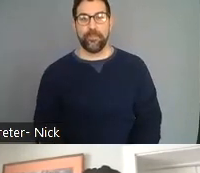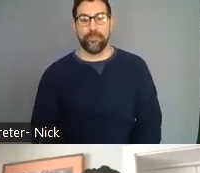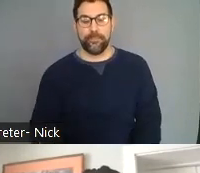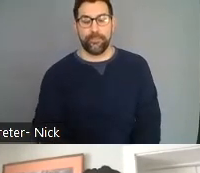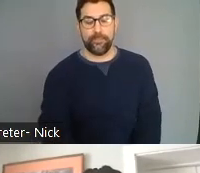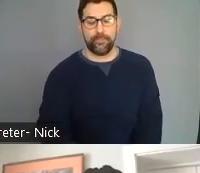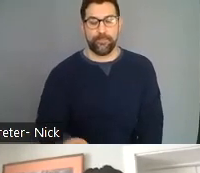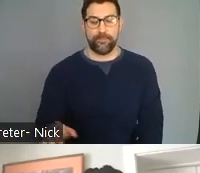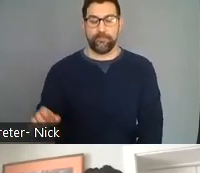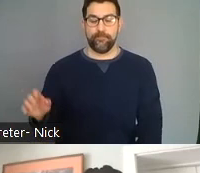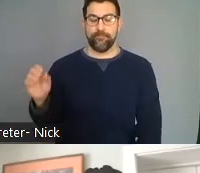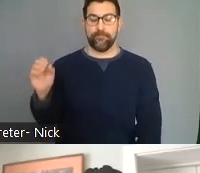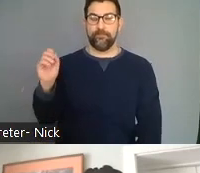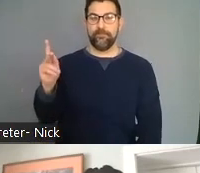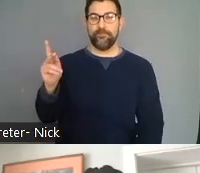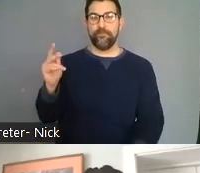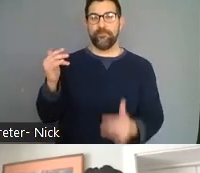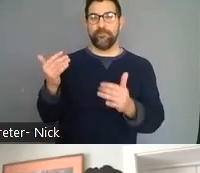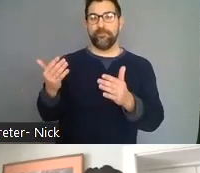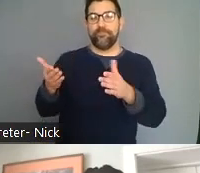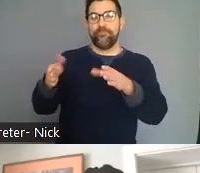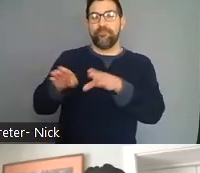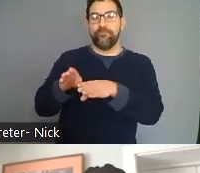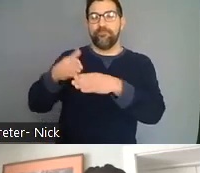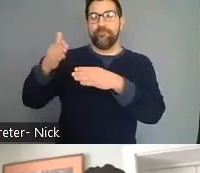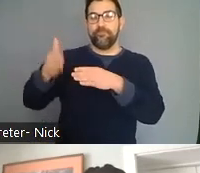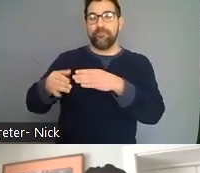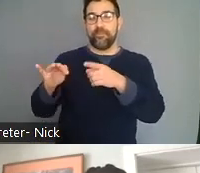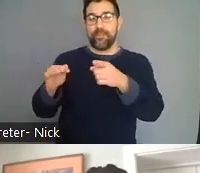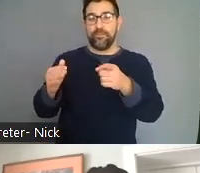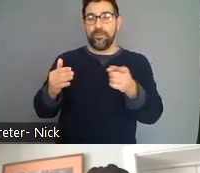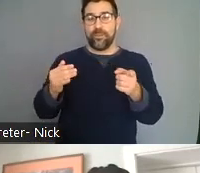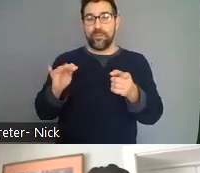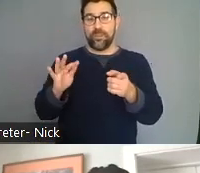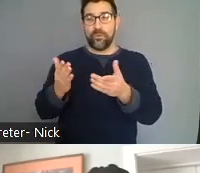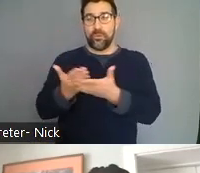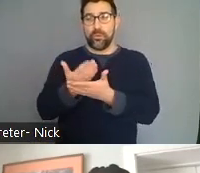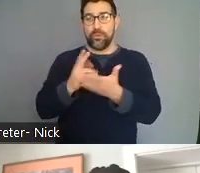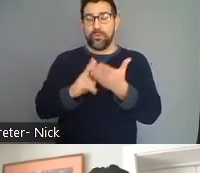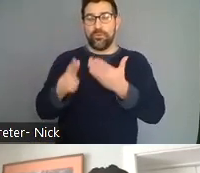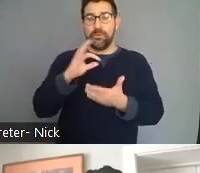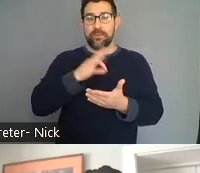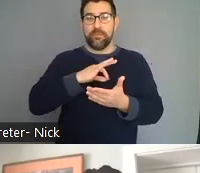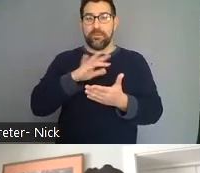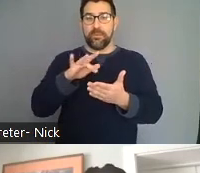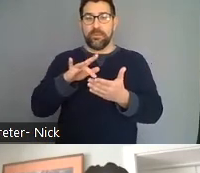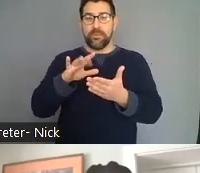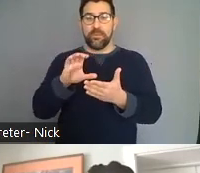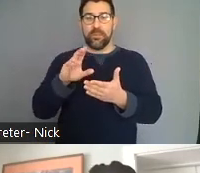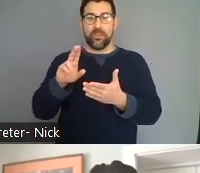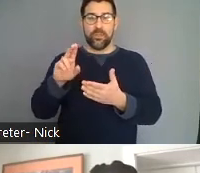All right. And so this brings us to the end. If you are new to the University of Pittsburgh Center for Urban